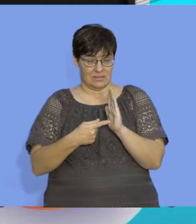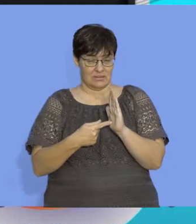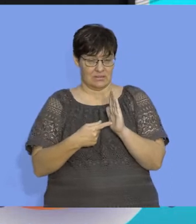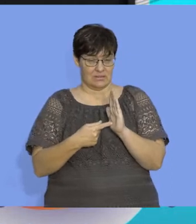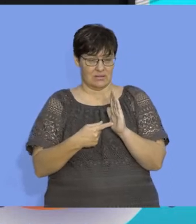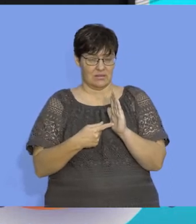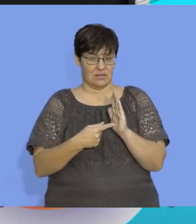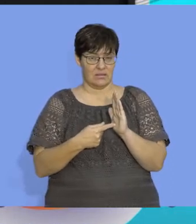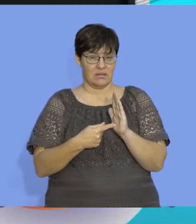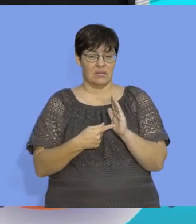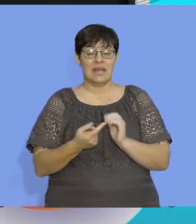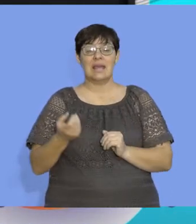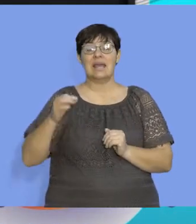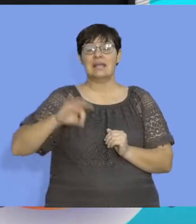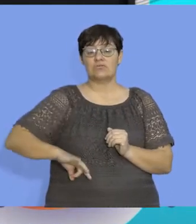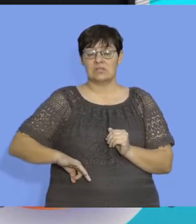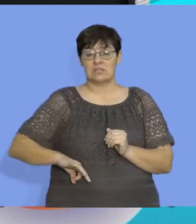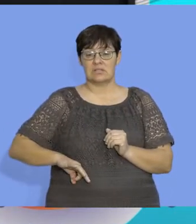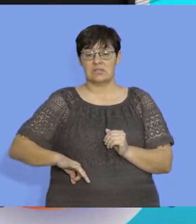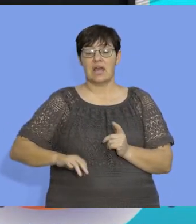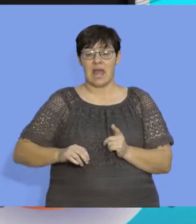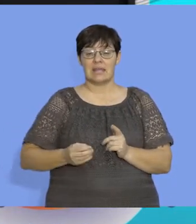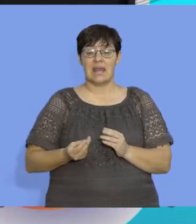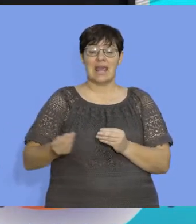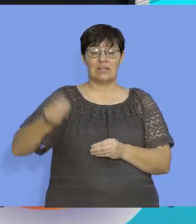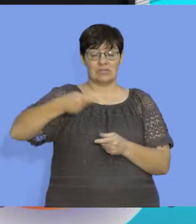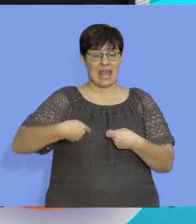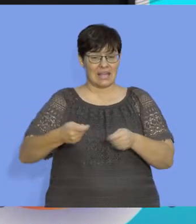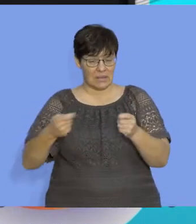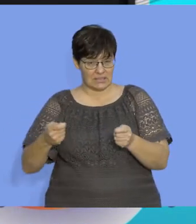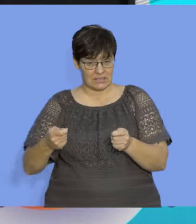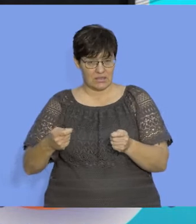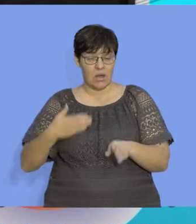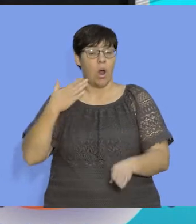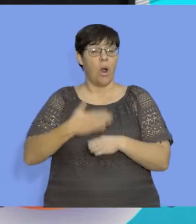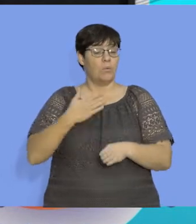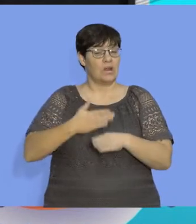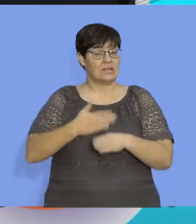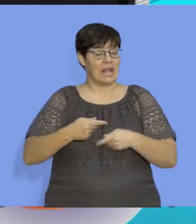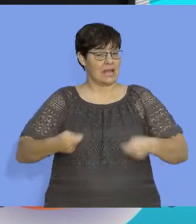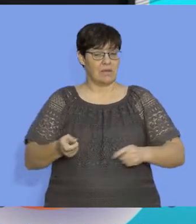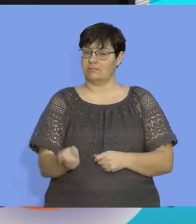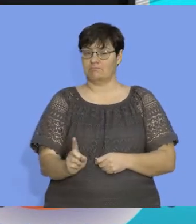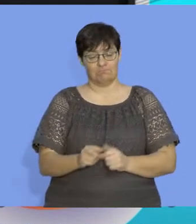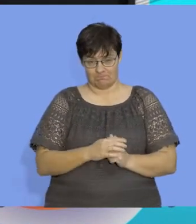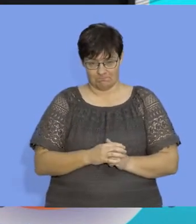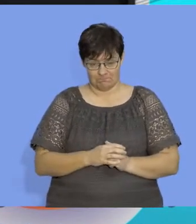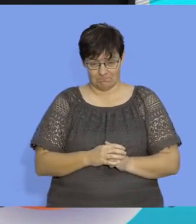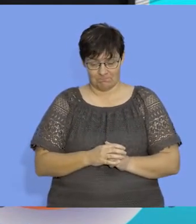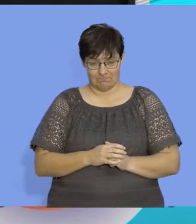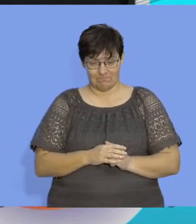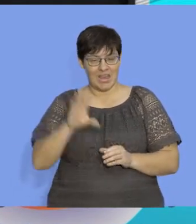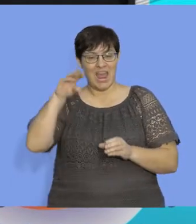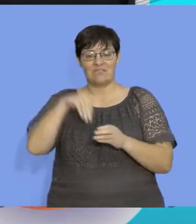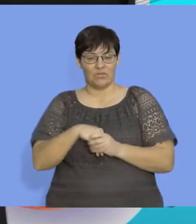and interest expense are not operating expenses. They do not feature under your operating